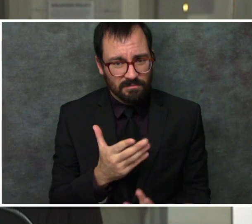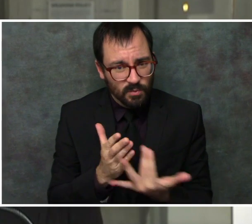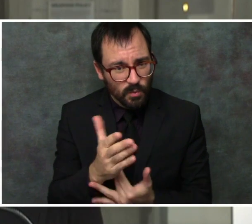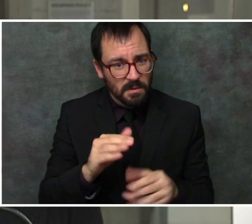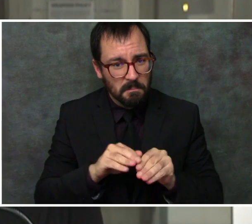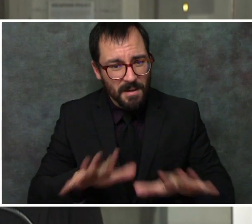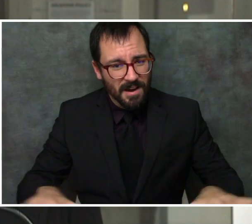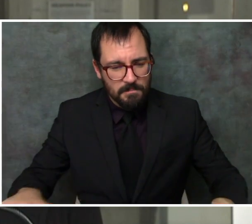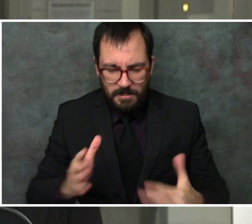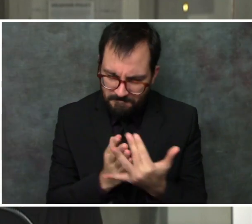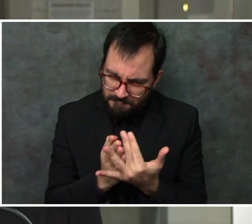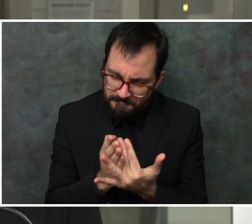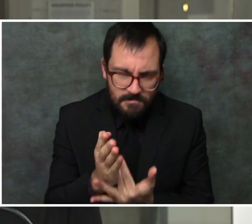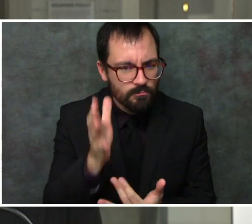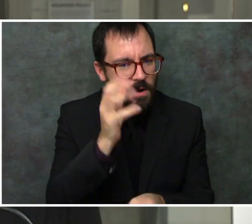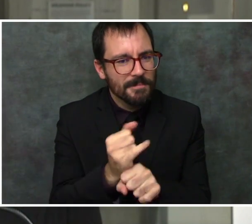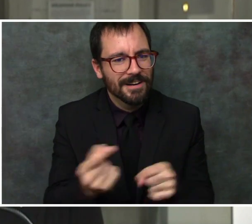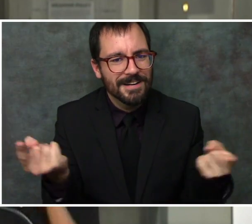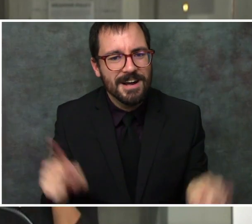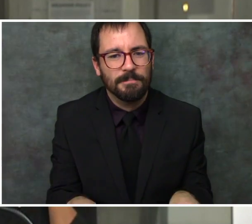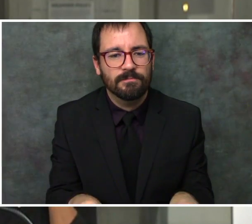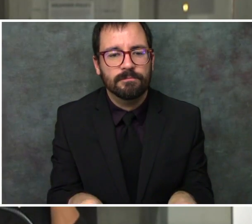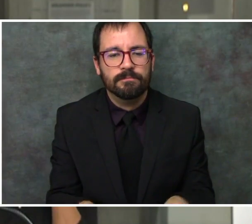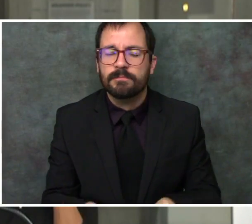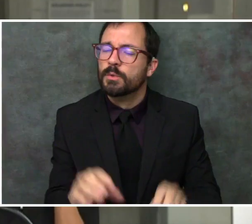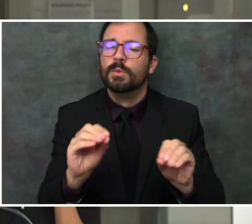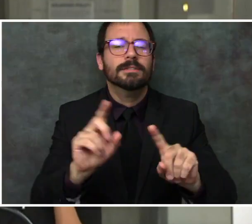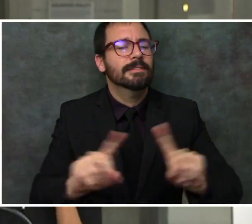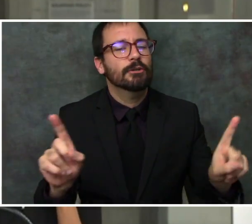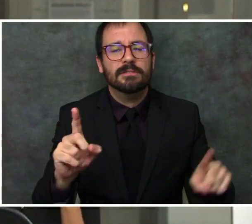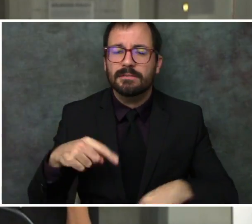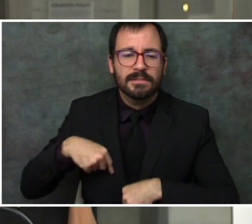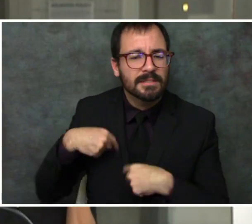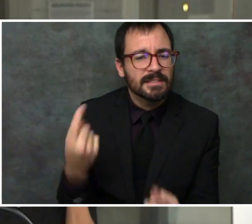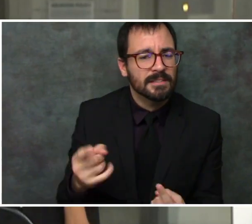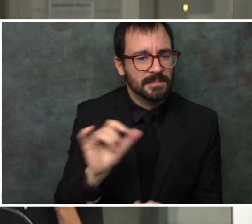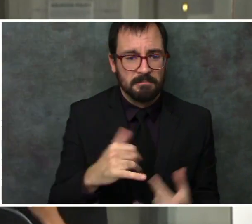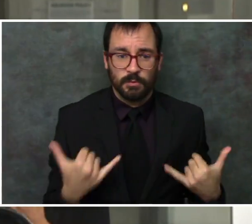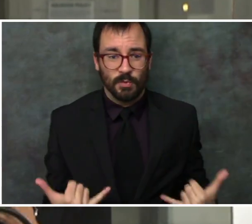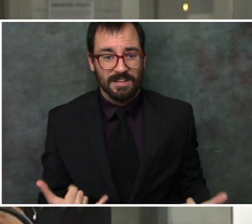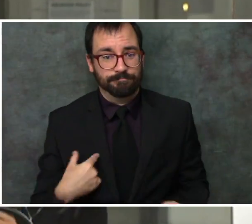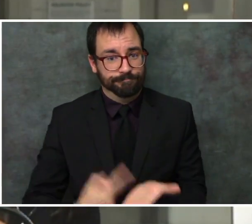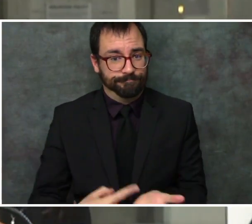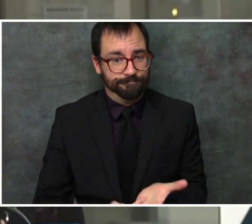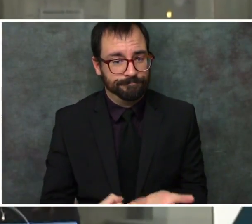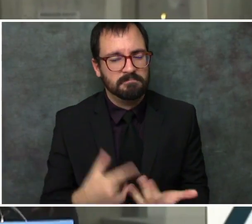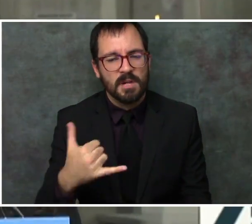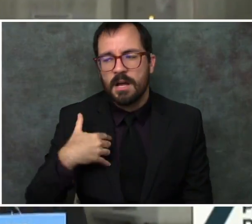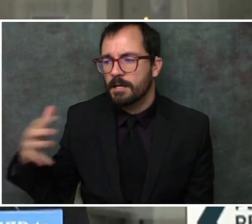today. Now, I'd like to ask Superintendent Brenda Casilius to come up and say a few words.